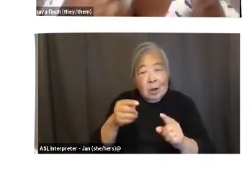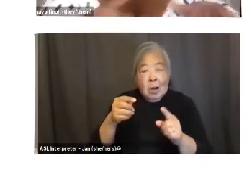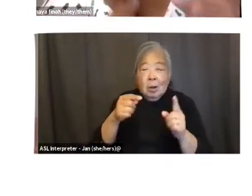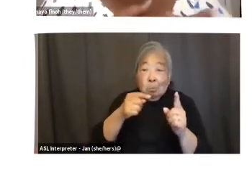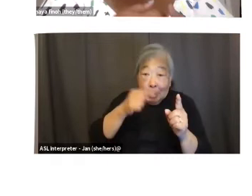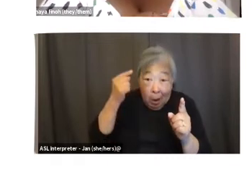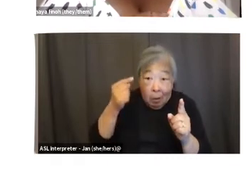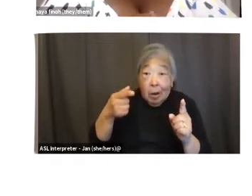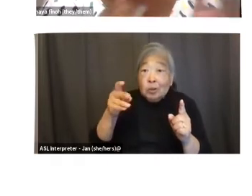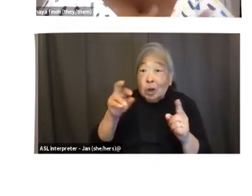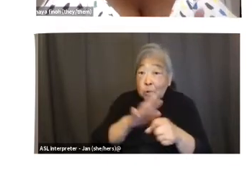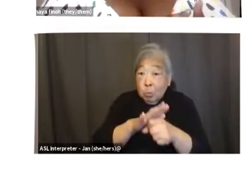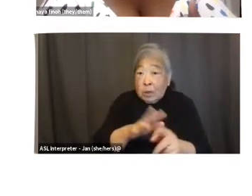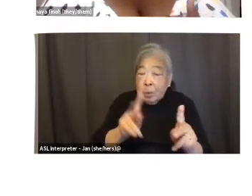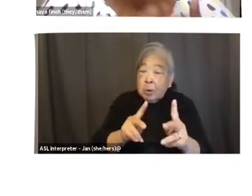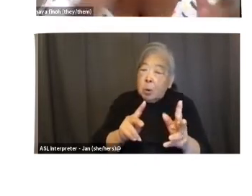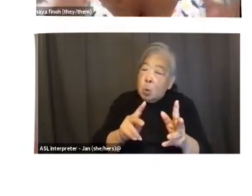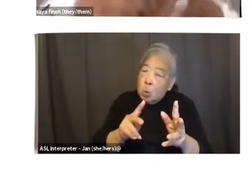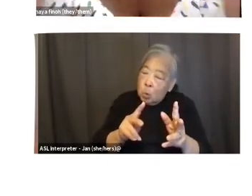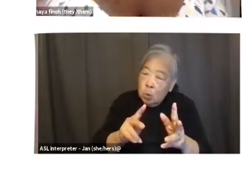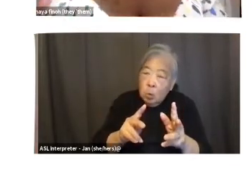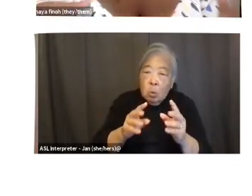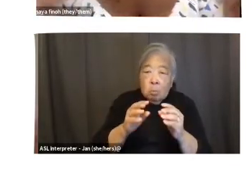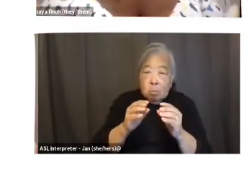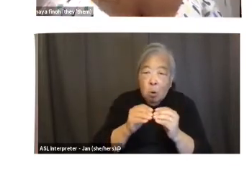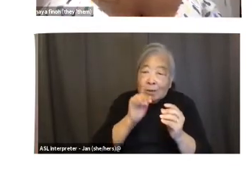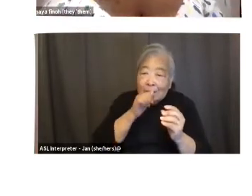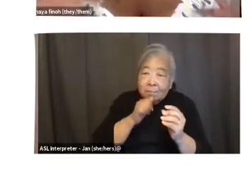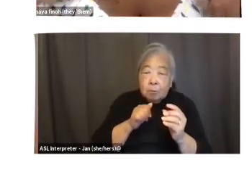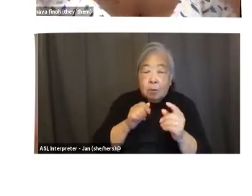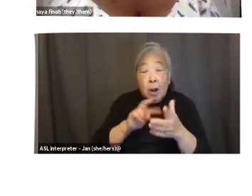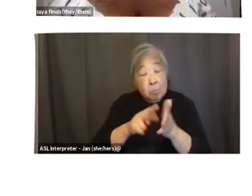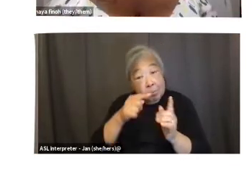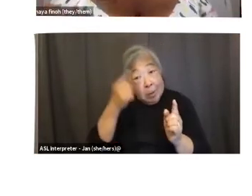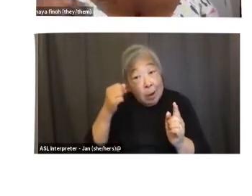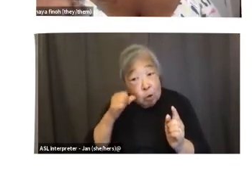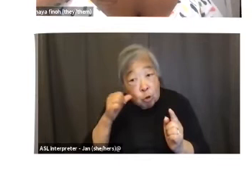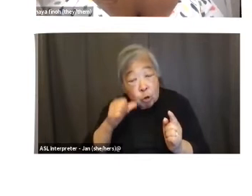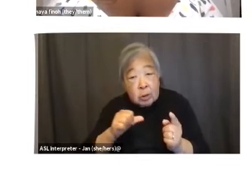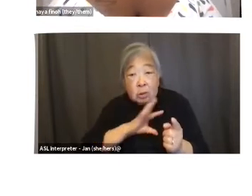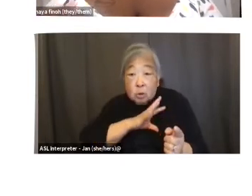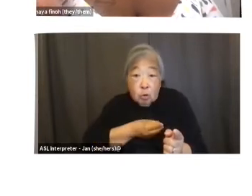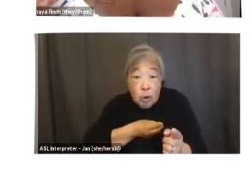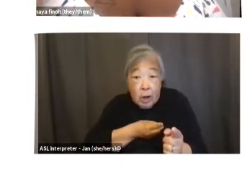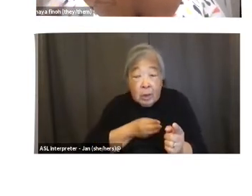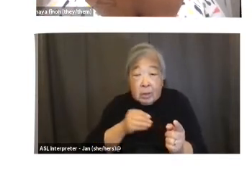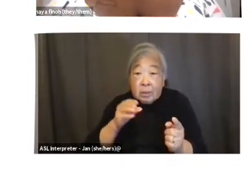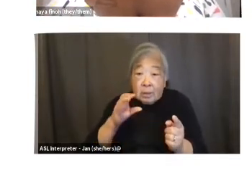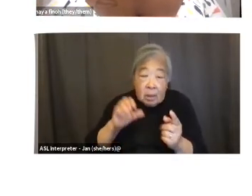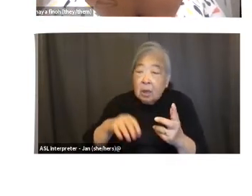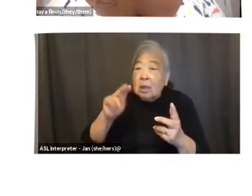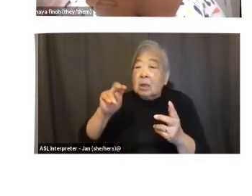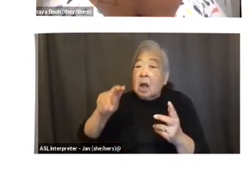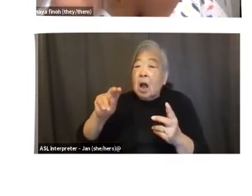people face, I think it's important to center. And by that, I mean Black girls, cis and trans women, non-binary and other